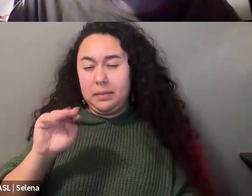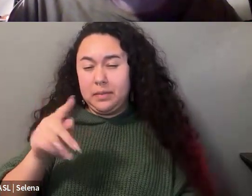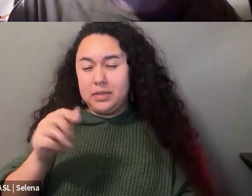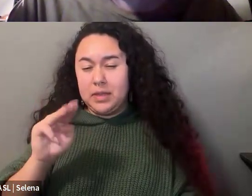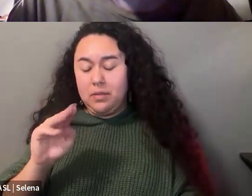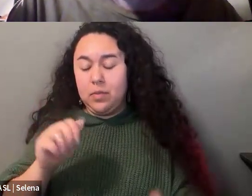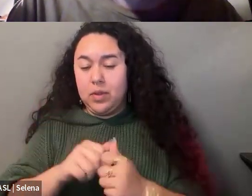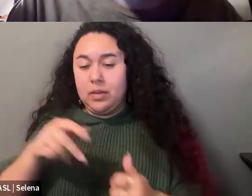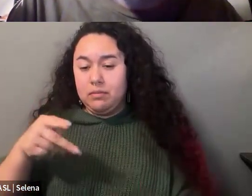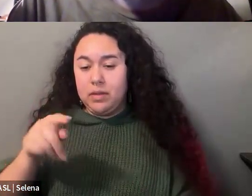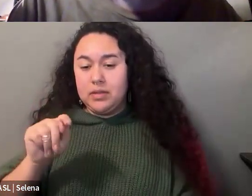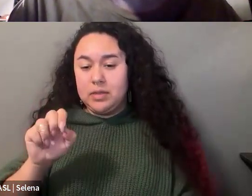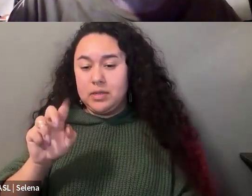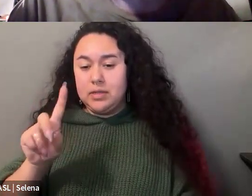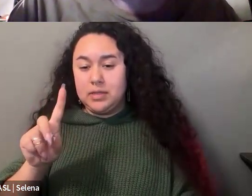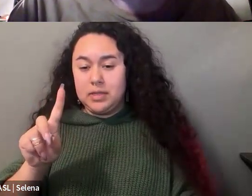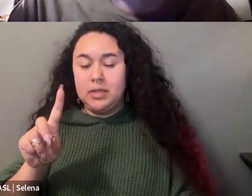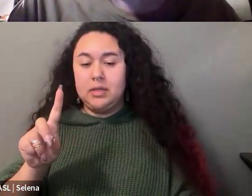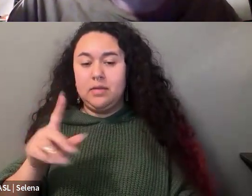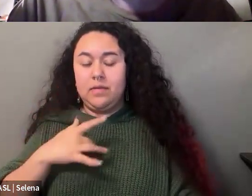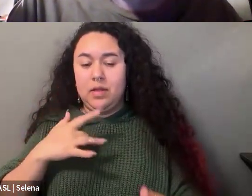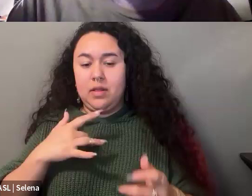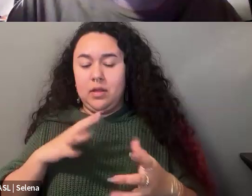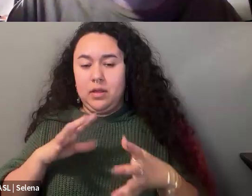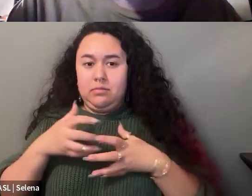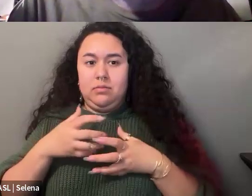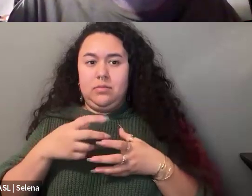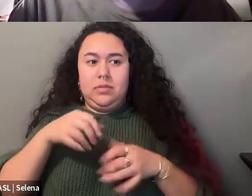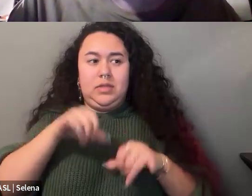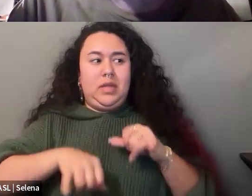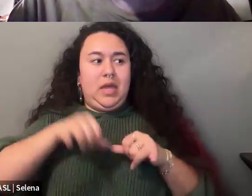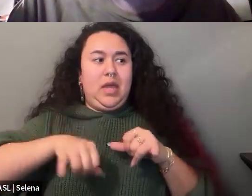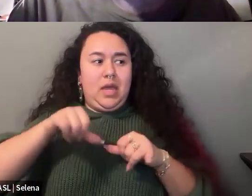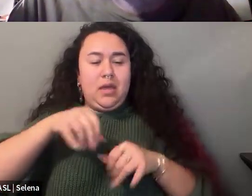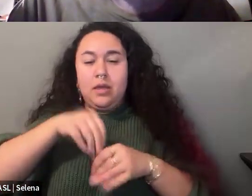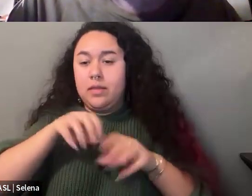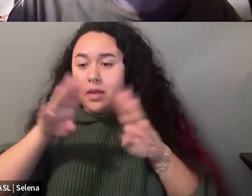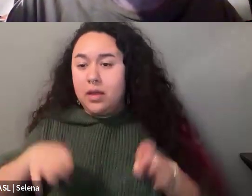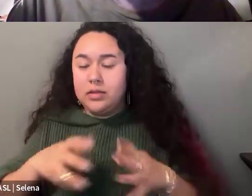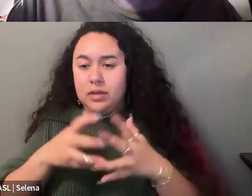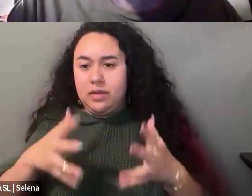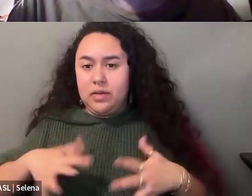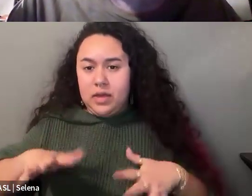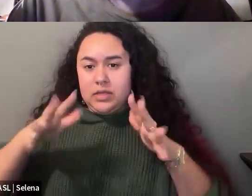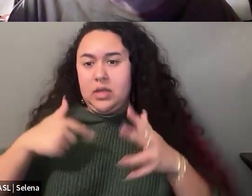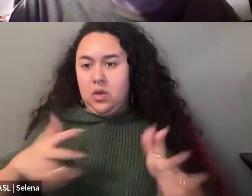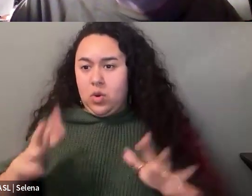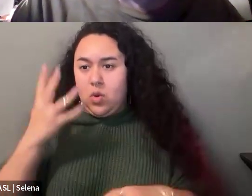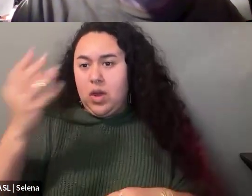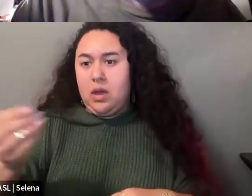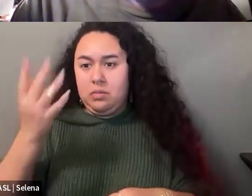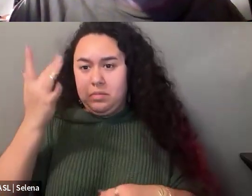with PTSD is tending to kind of cloister yourself in your house and have a lot of anxiety around going out,